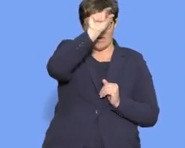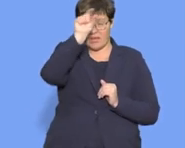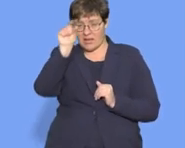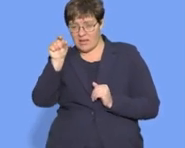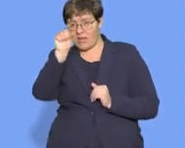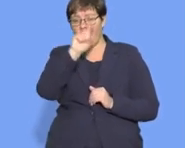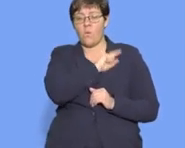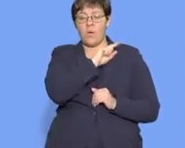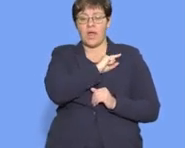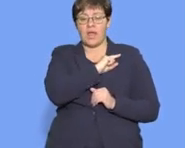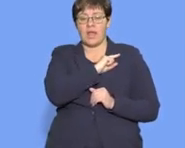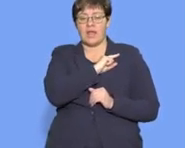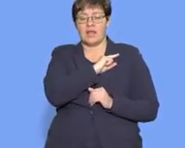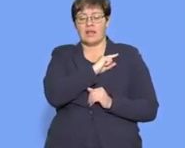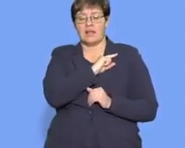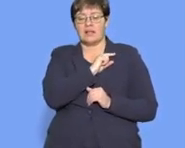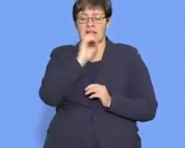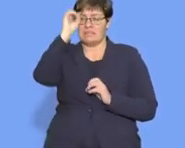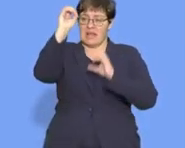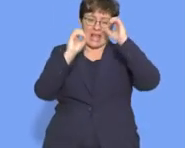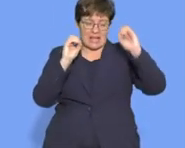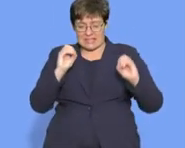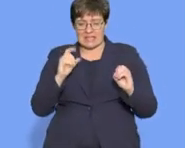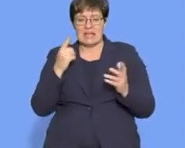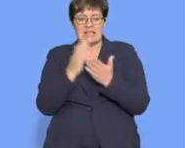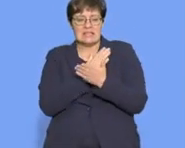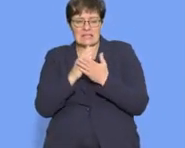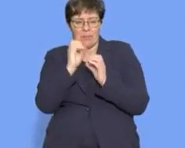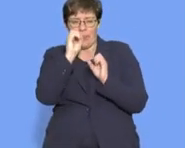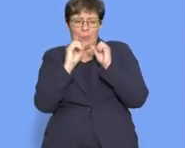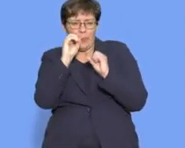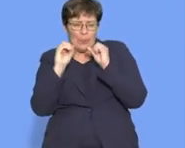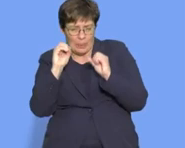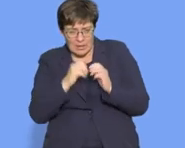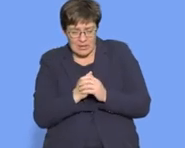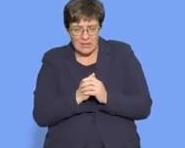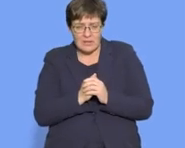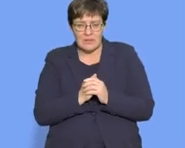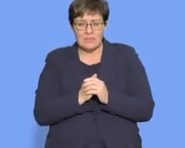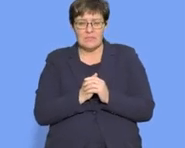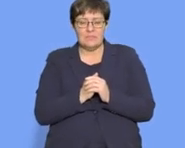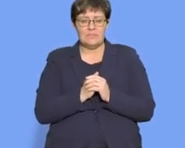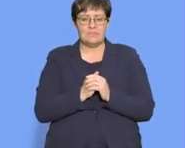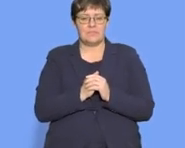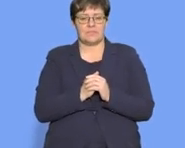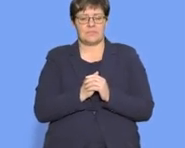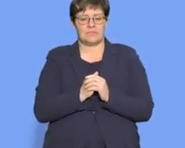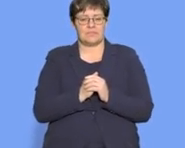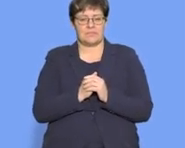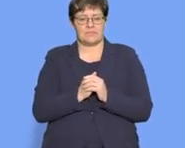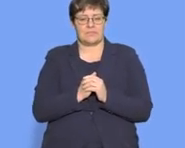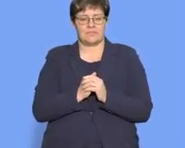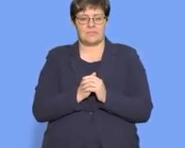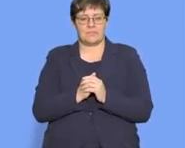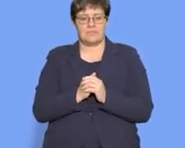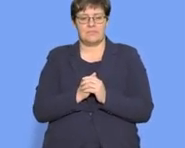are some big cells, which are the sieve tube cells, surrounded by smaller cells, which are the